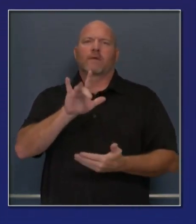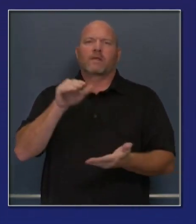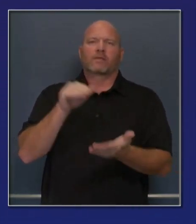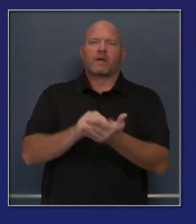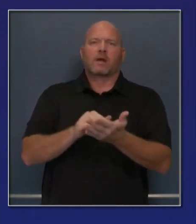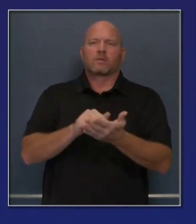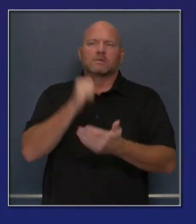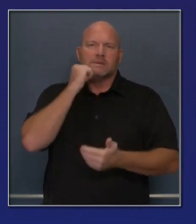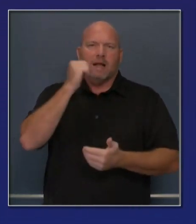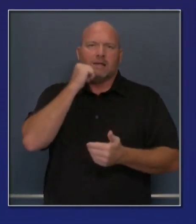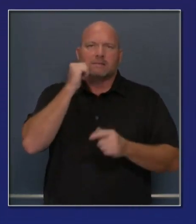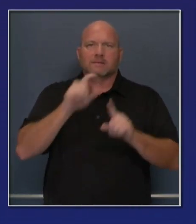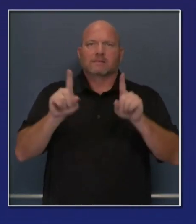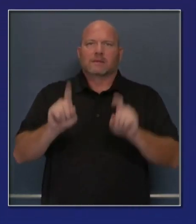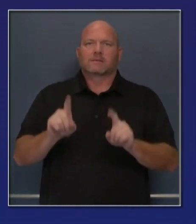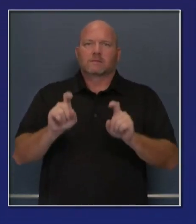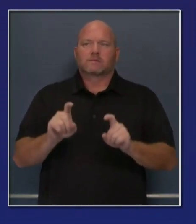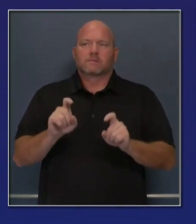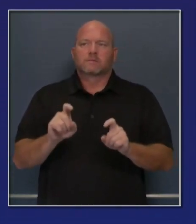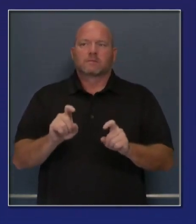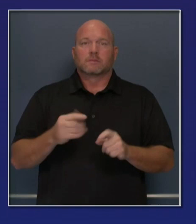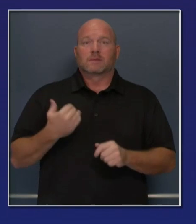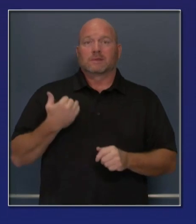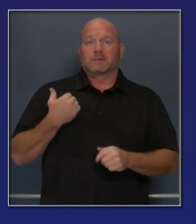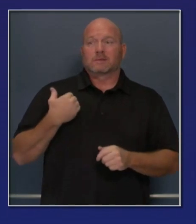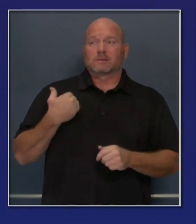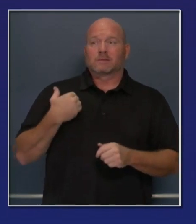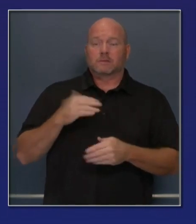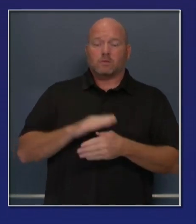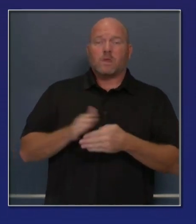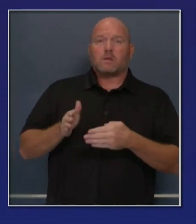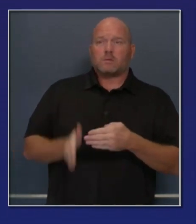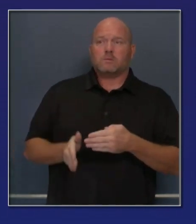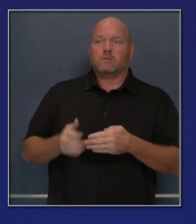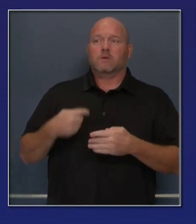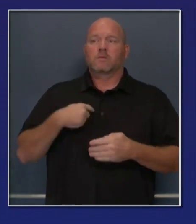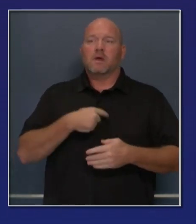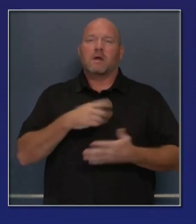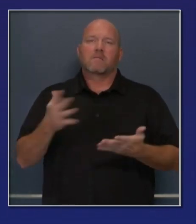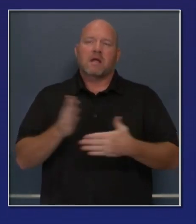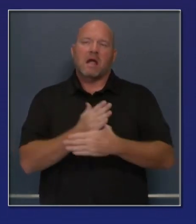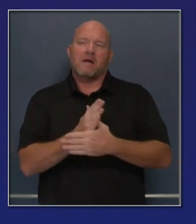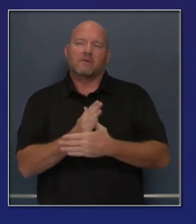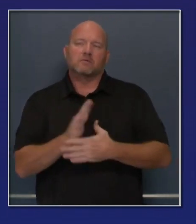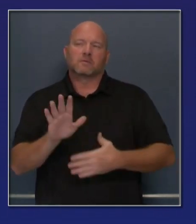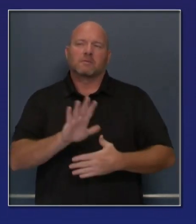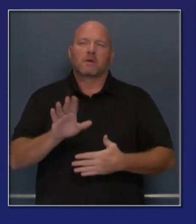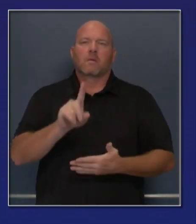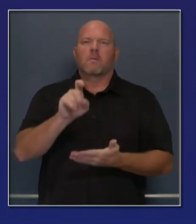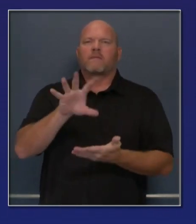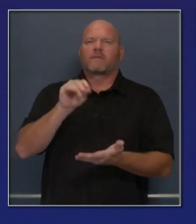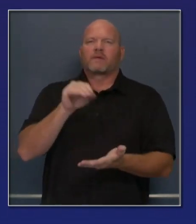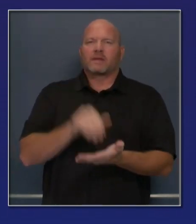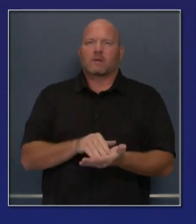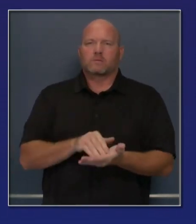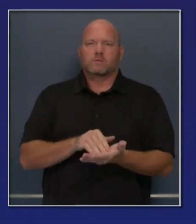daily tests. Over this weekend, we were averaging a little north of 150,000 tests,